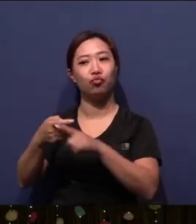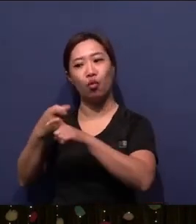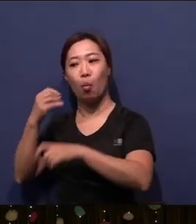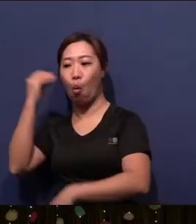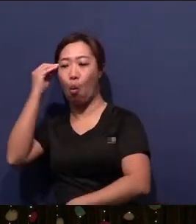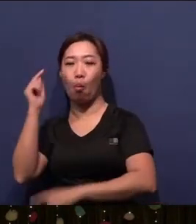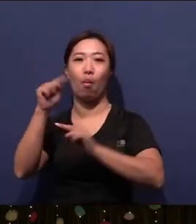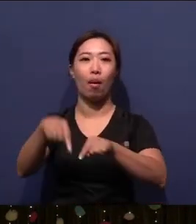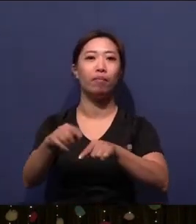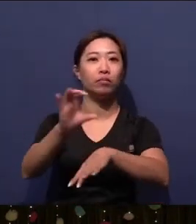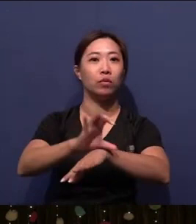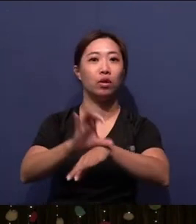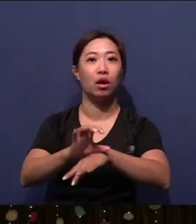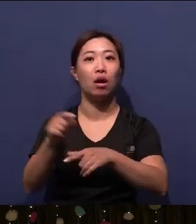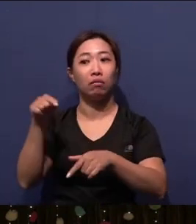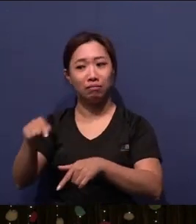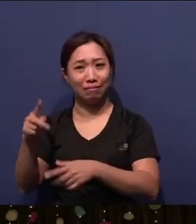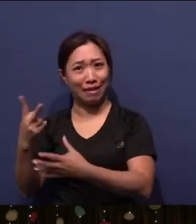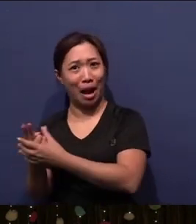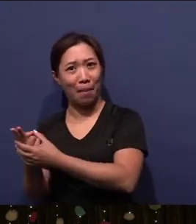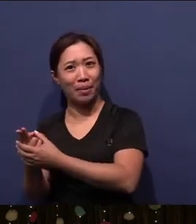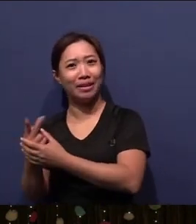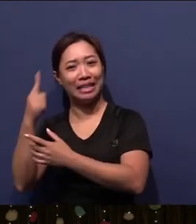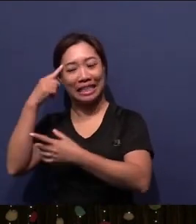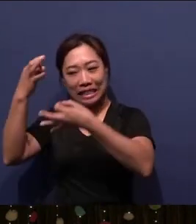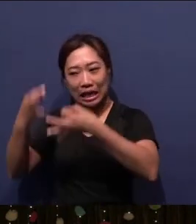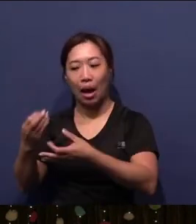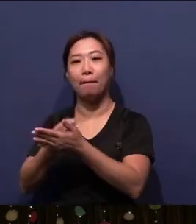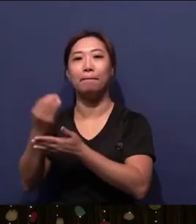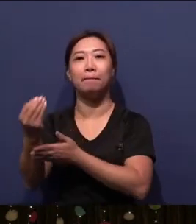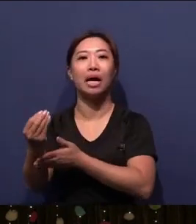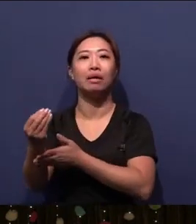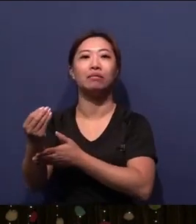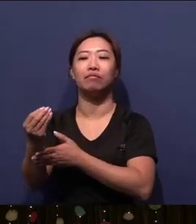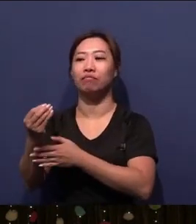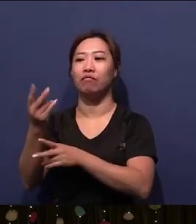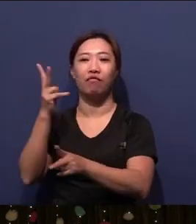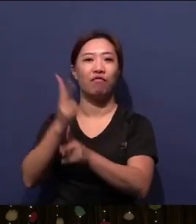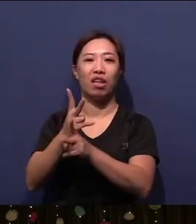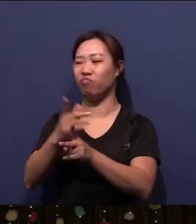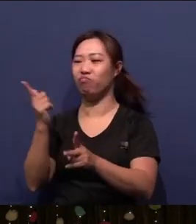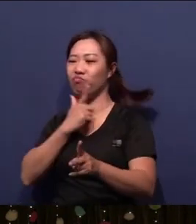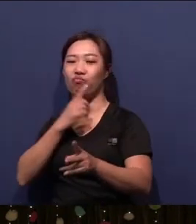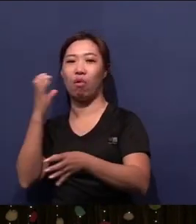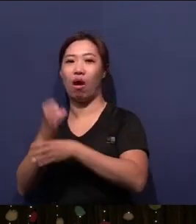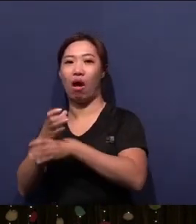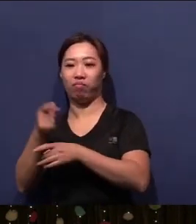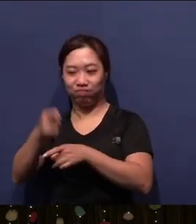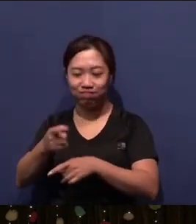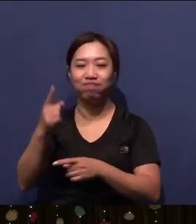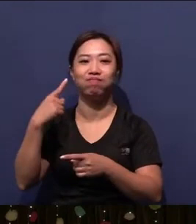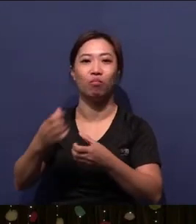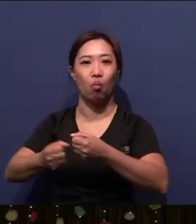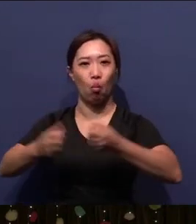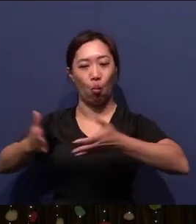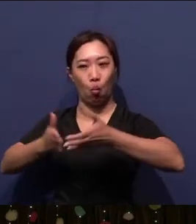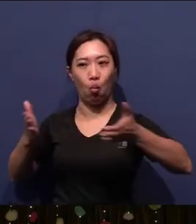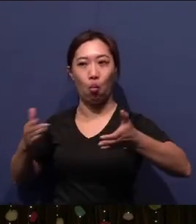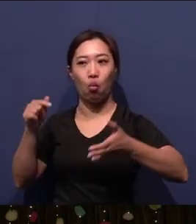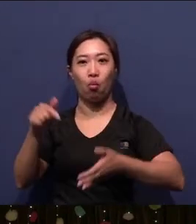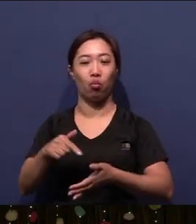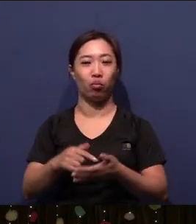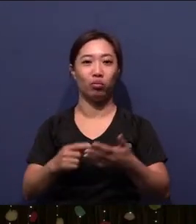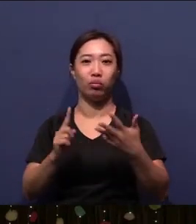couple decided to buy a van instead of a car so that they can serve this real need. And I'm going to quote this person. This person